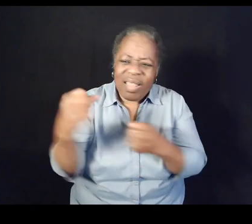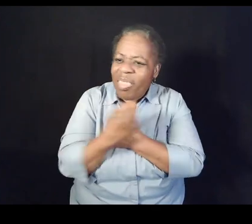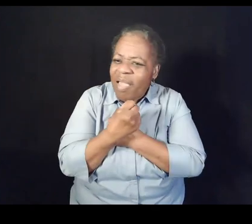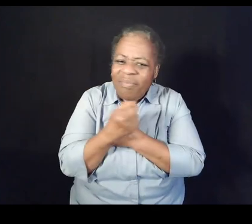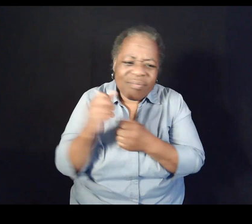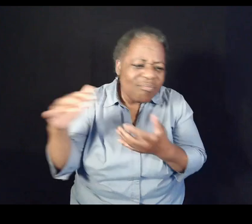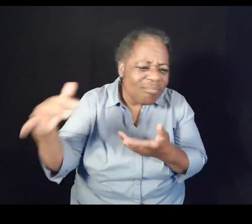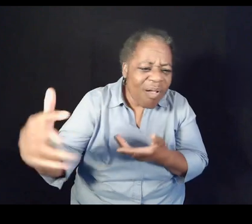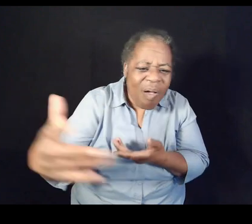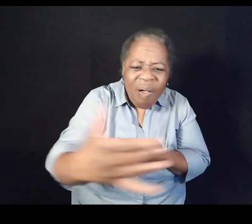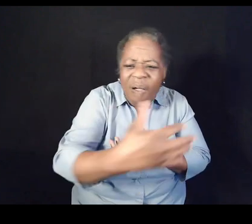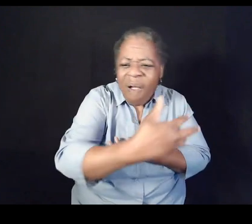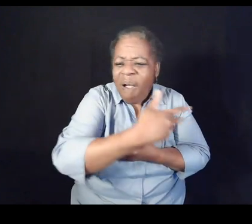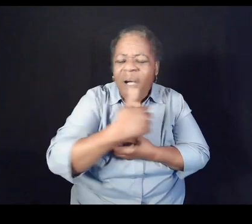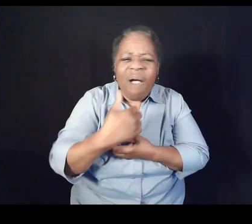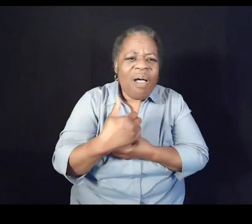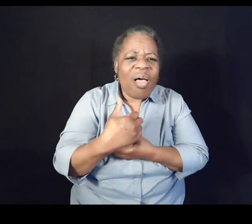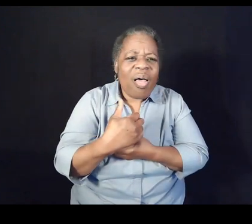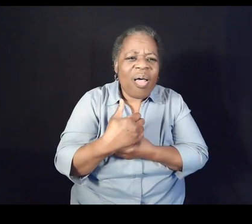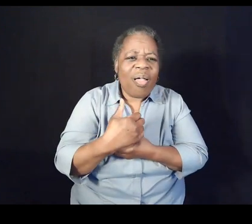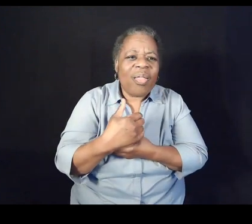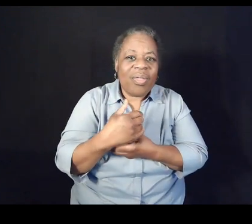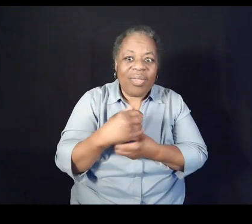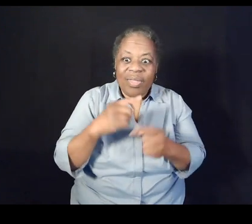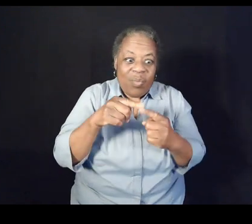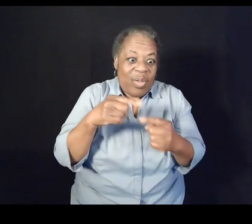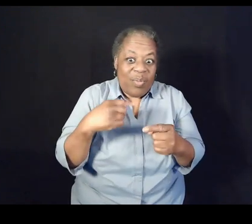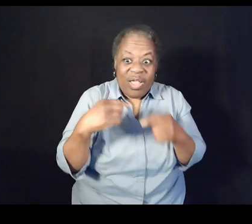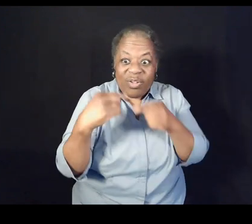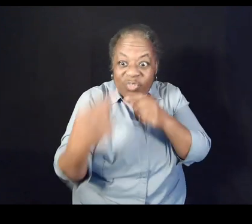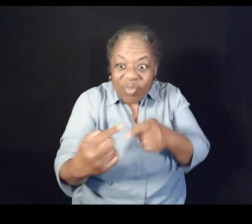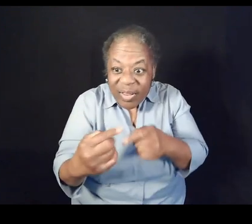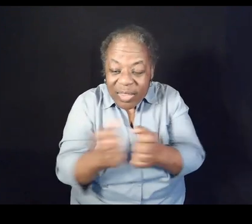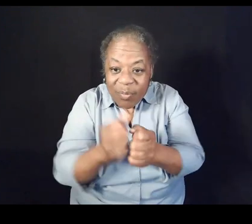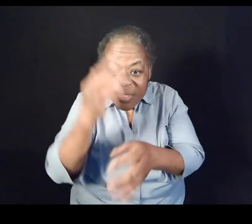faith, and he loves us when we're struggling with our faith.